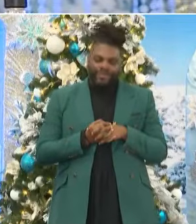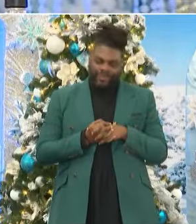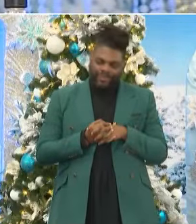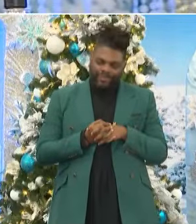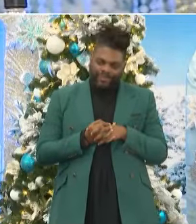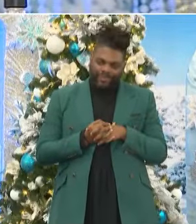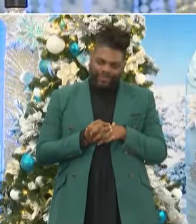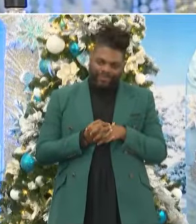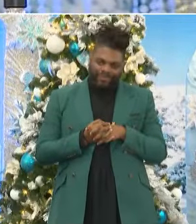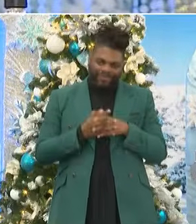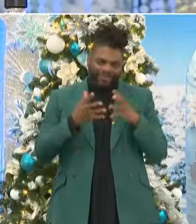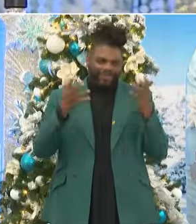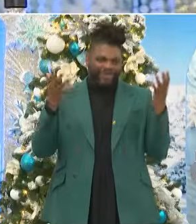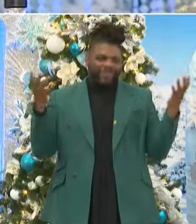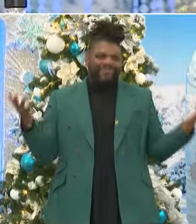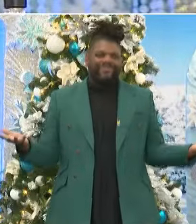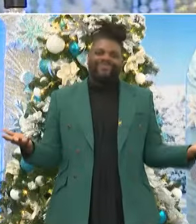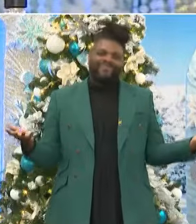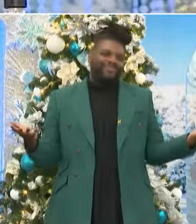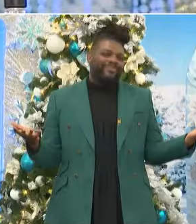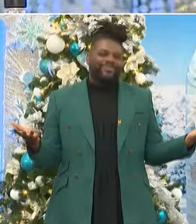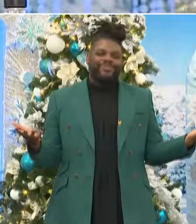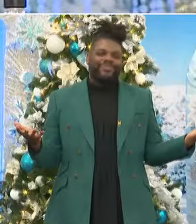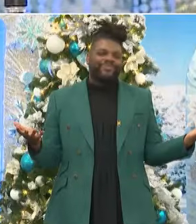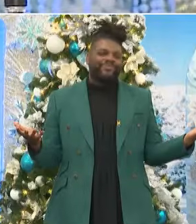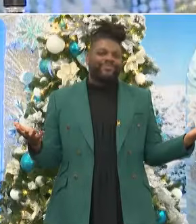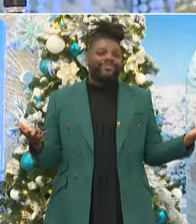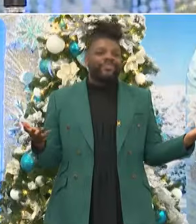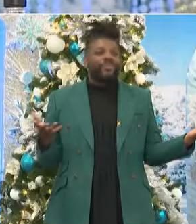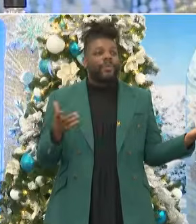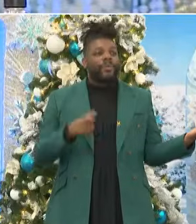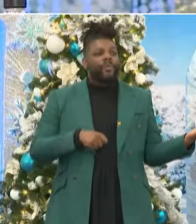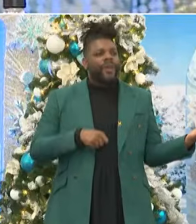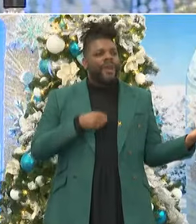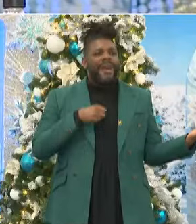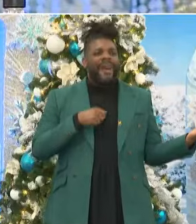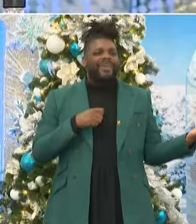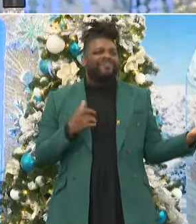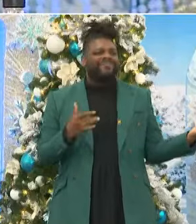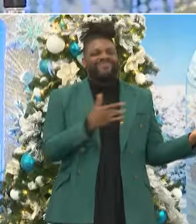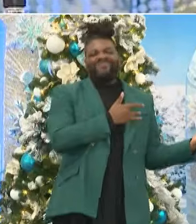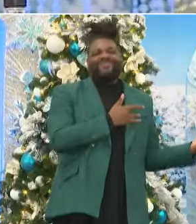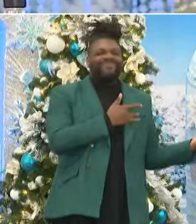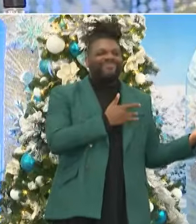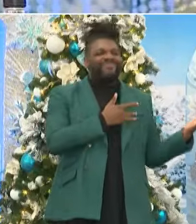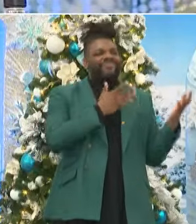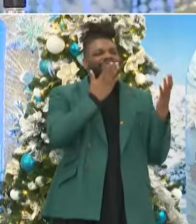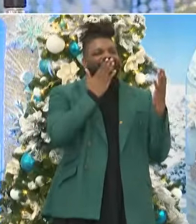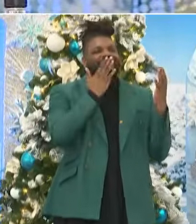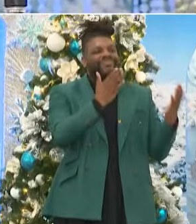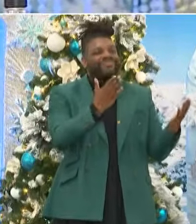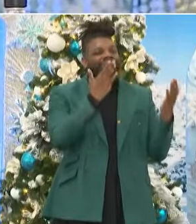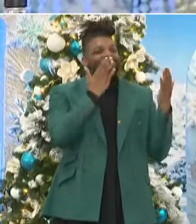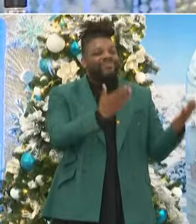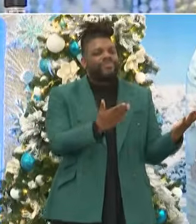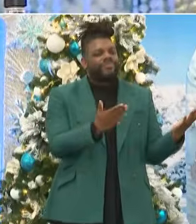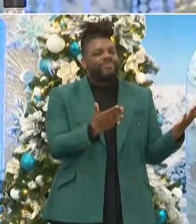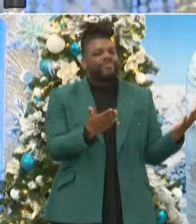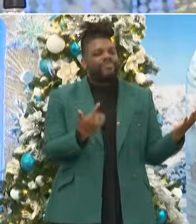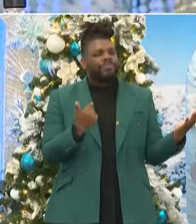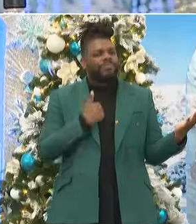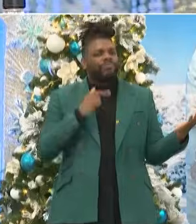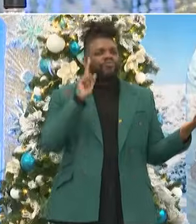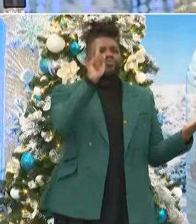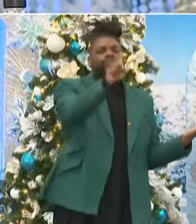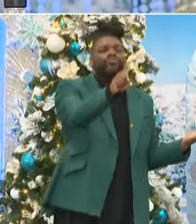it is with great pride and heartfelt appreciation that I ask you